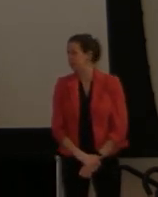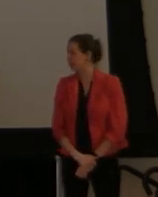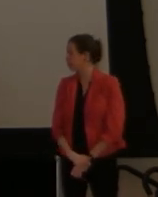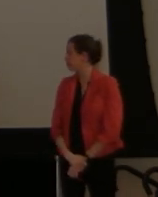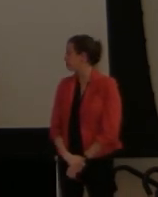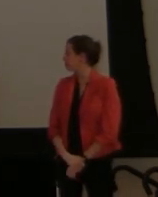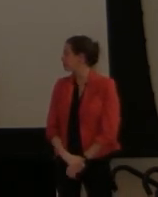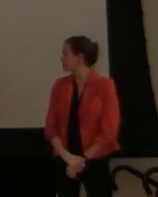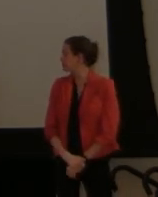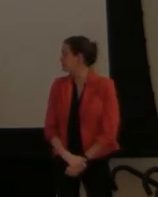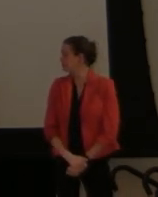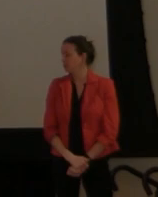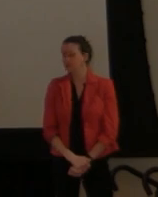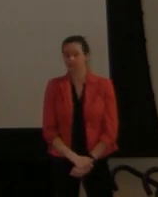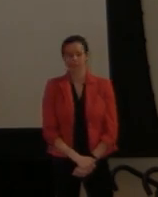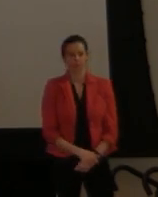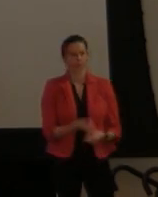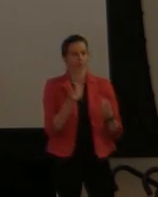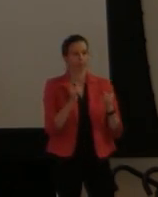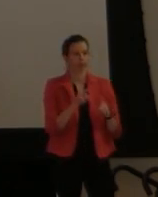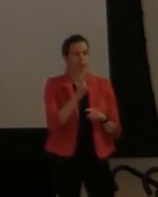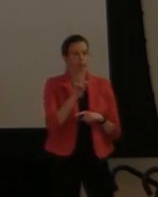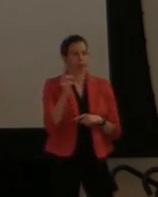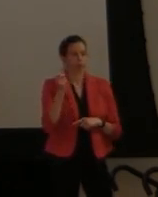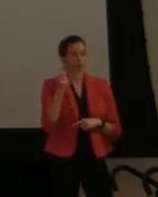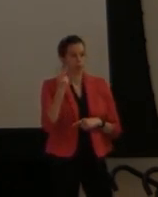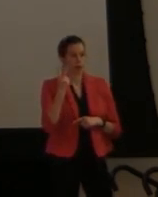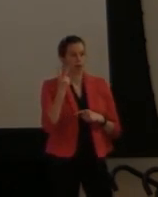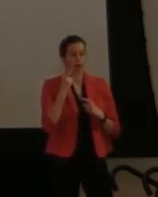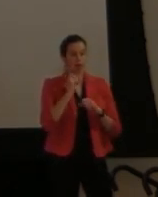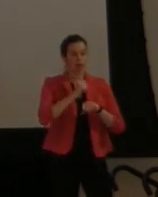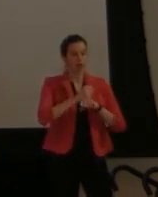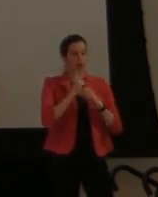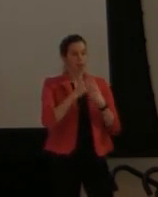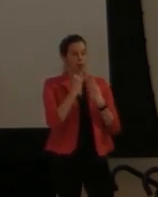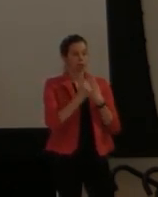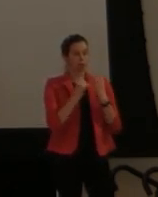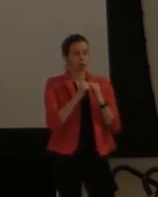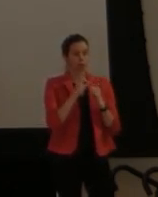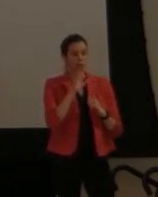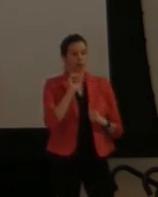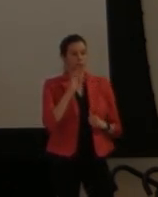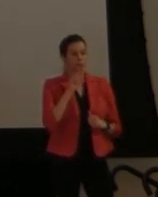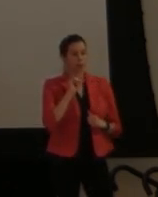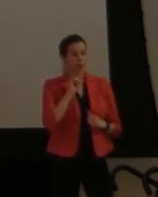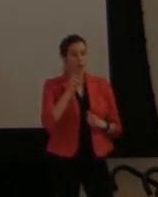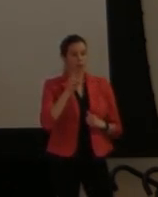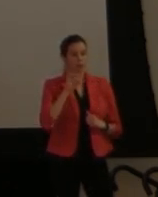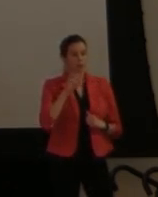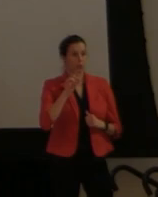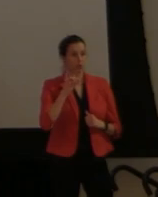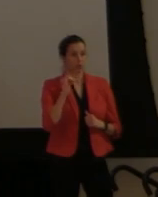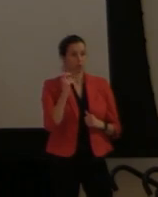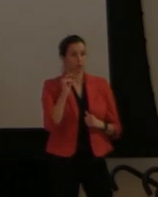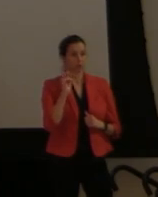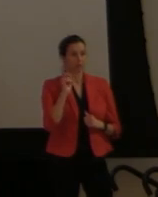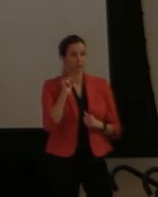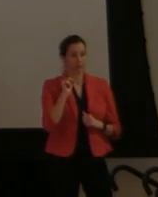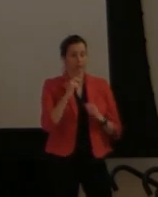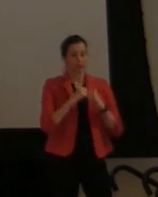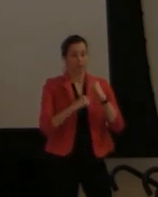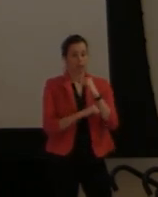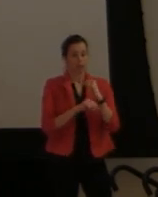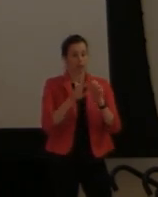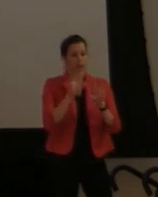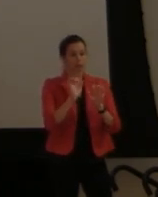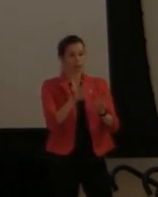In 2012, Aligning Forces for Quality project with the Robert Wood Johnson Foundation surveyed our community to